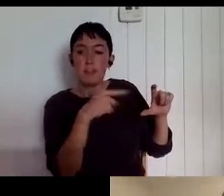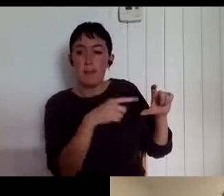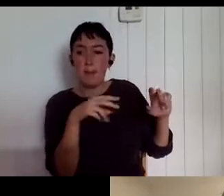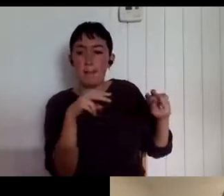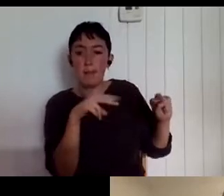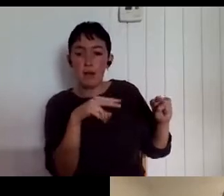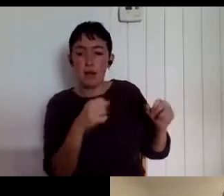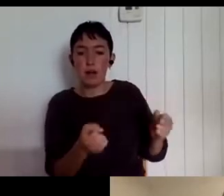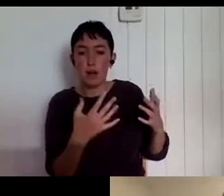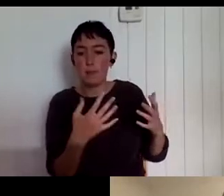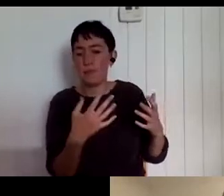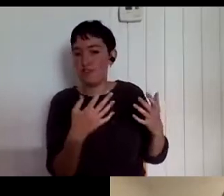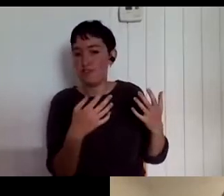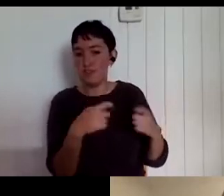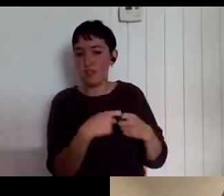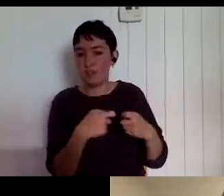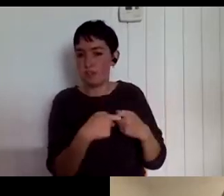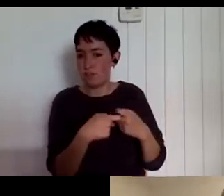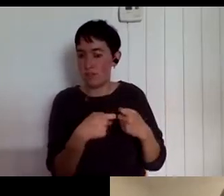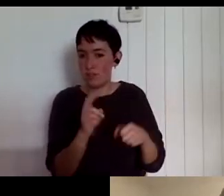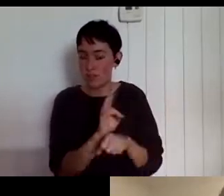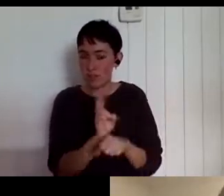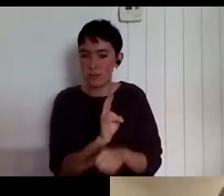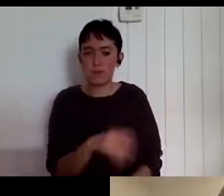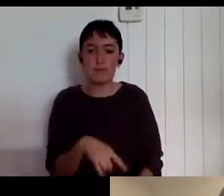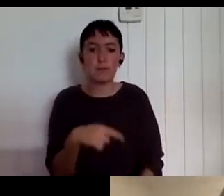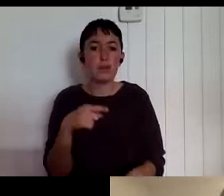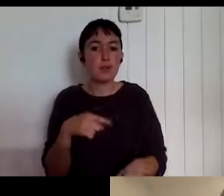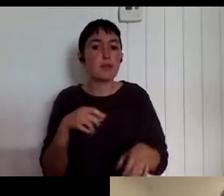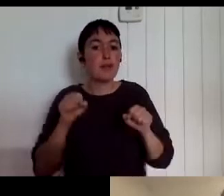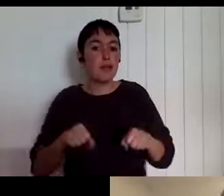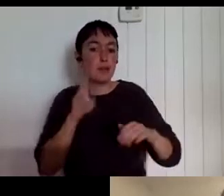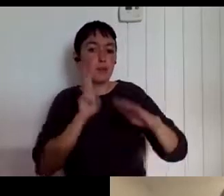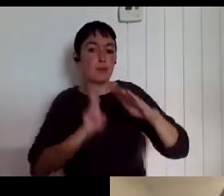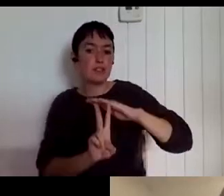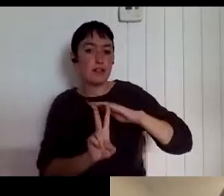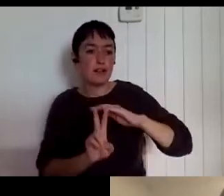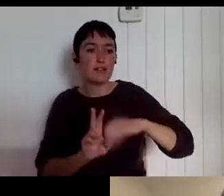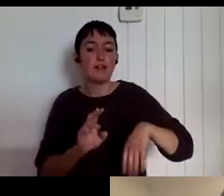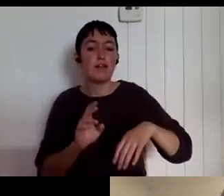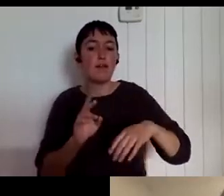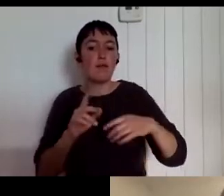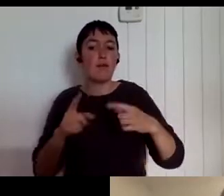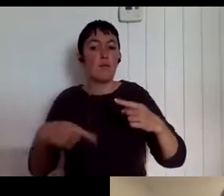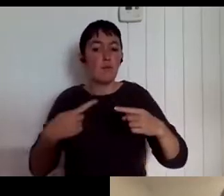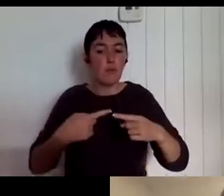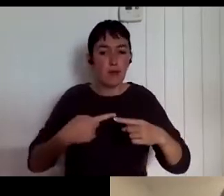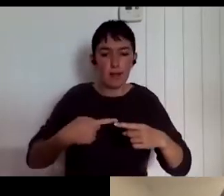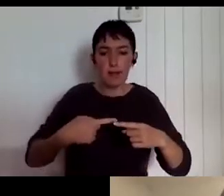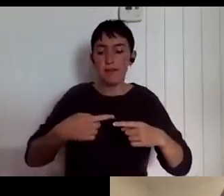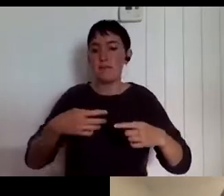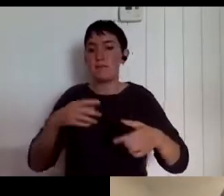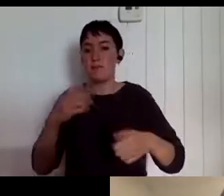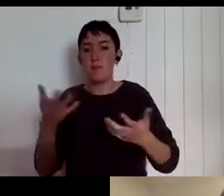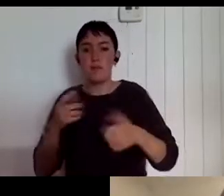kind of predict, depending on the time of day and also depending on the season with previous data, when, what sort of energy demand. And obviously it